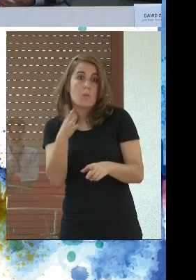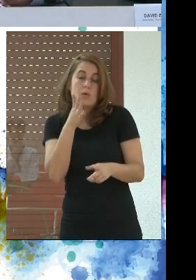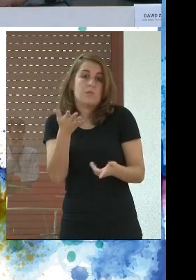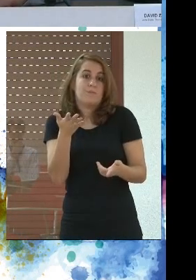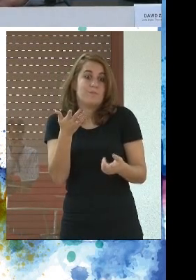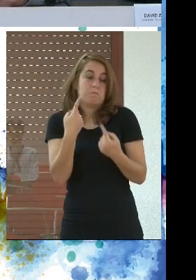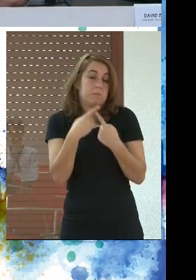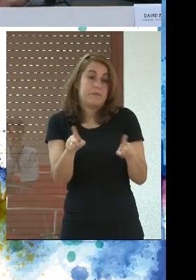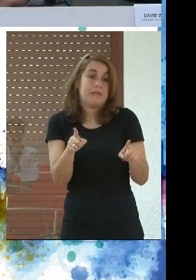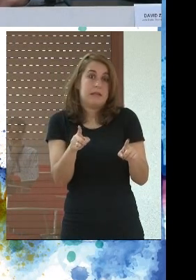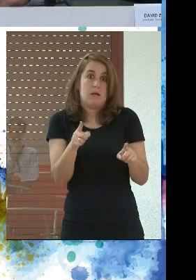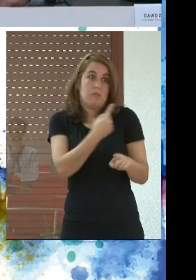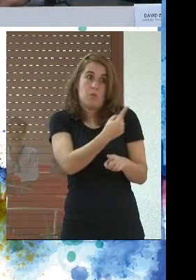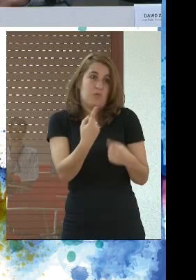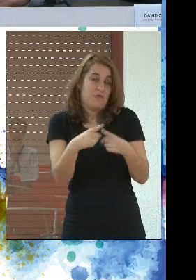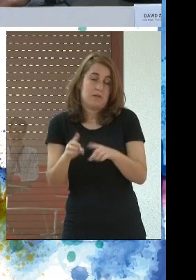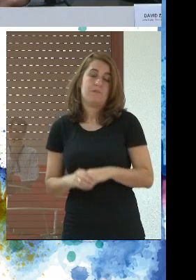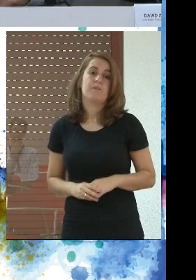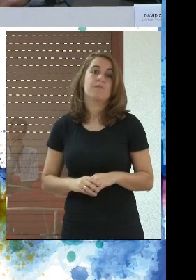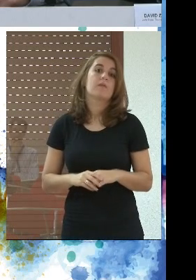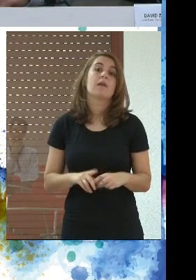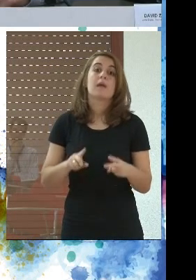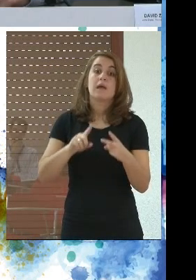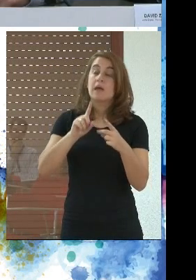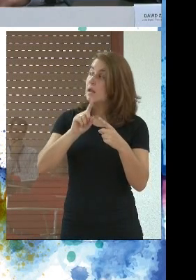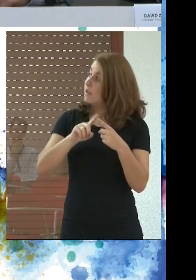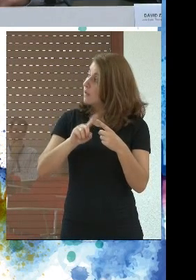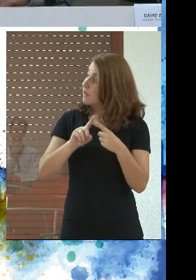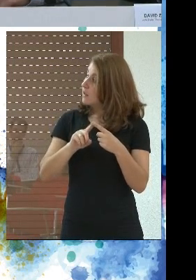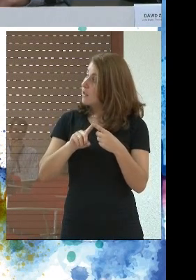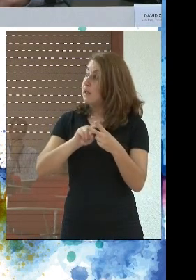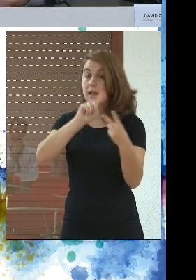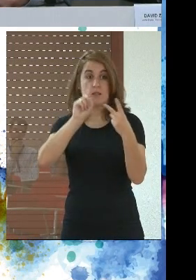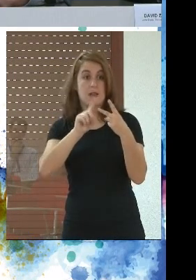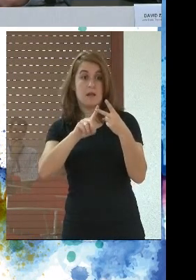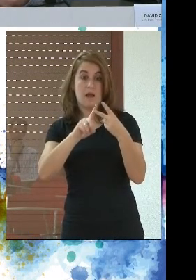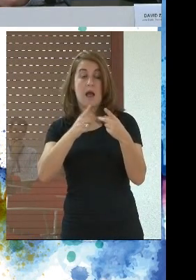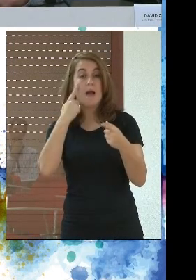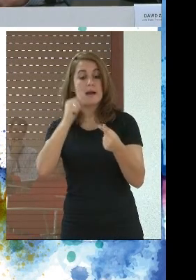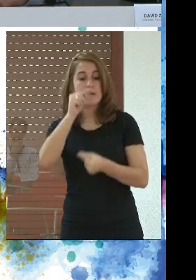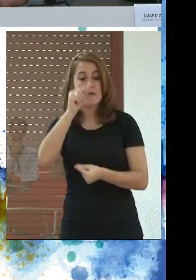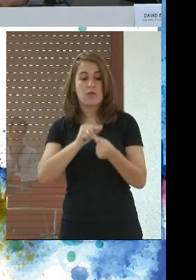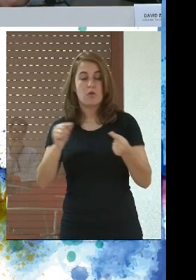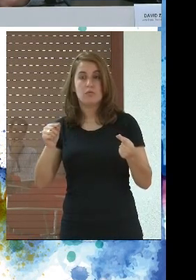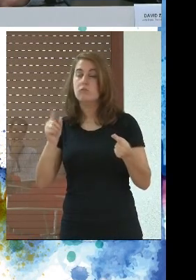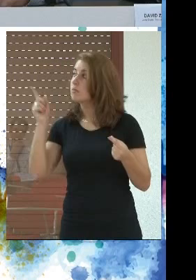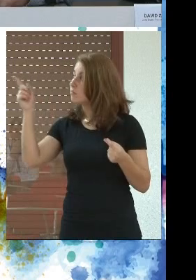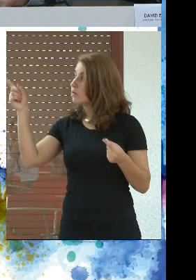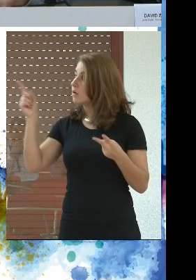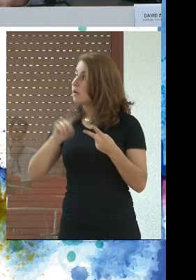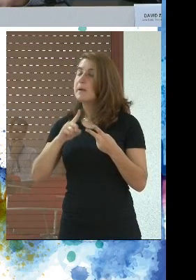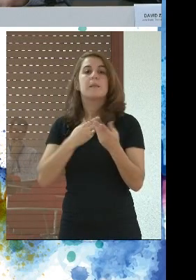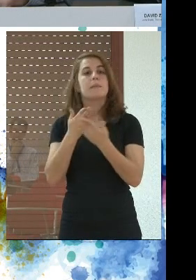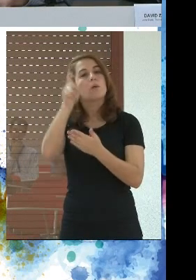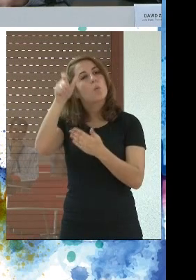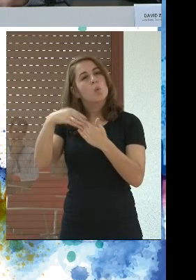because they're not always the same. It varies from patient to patient, and to calibrate the threshold. And we do this by